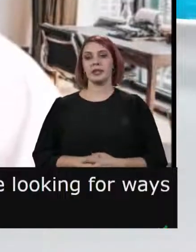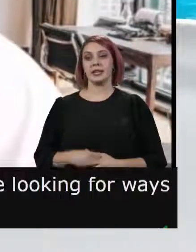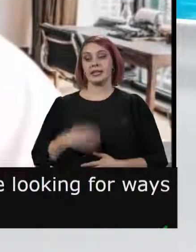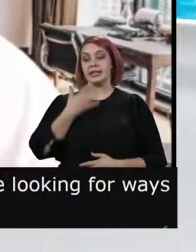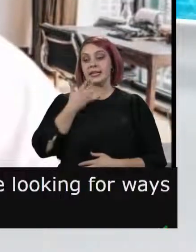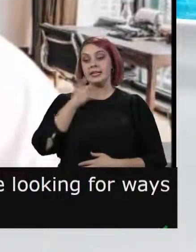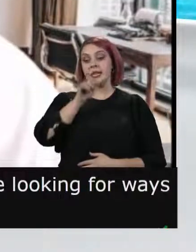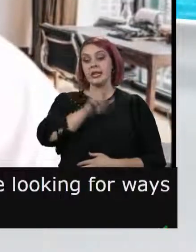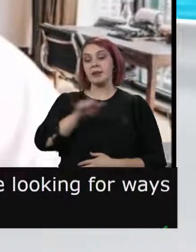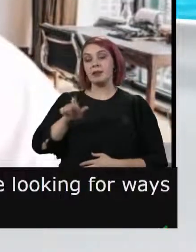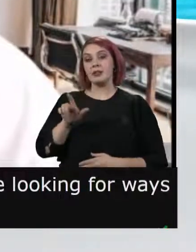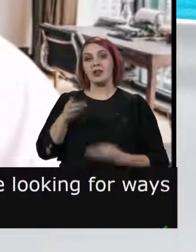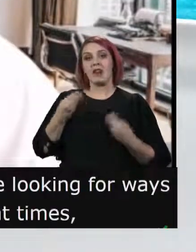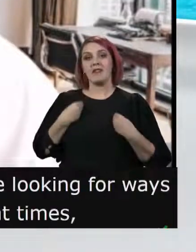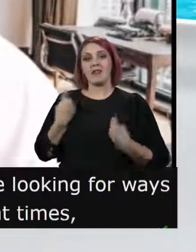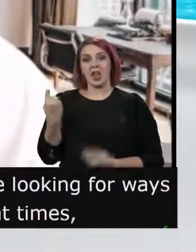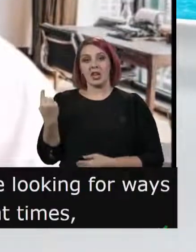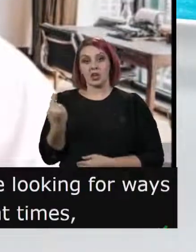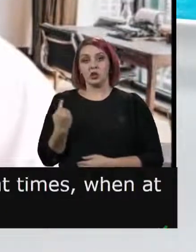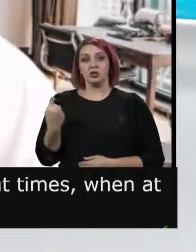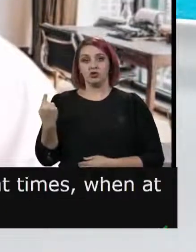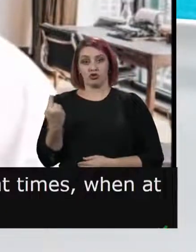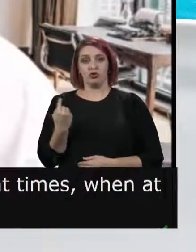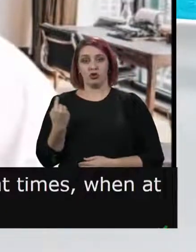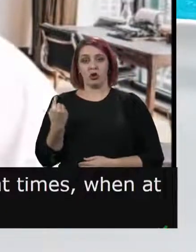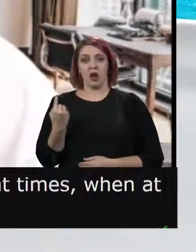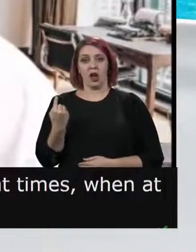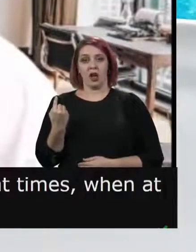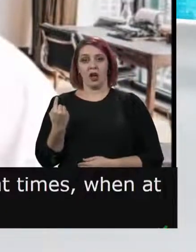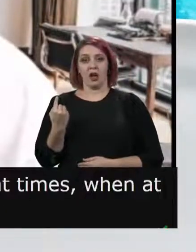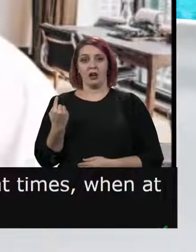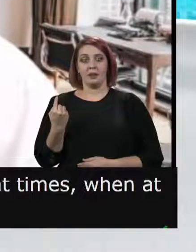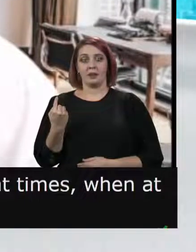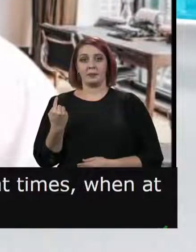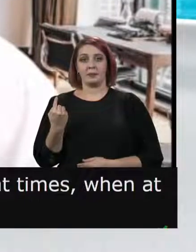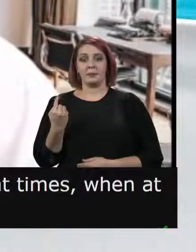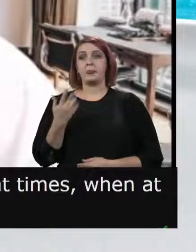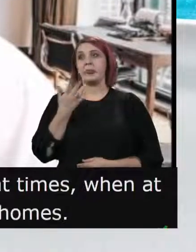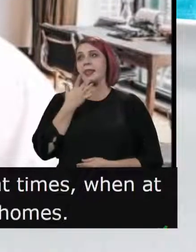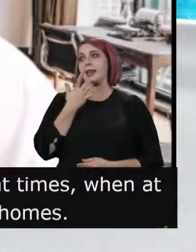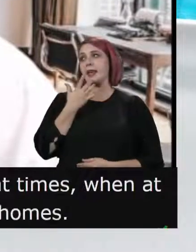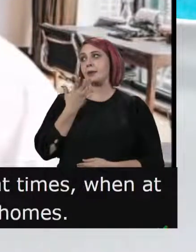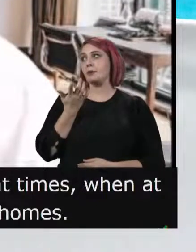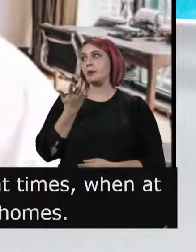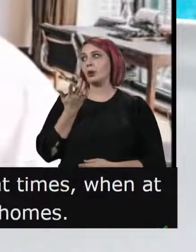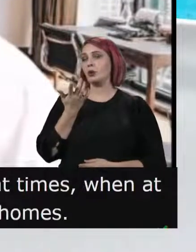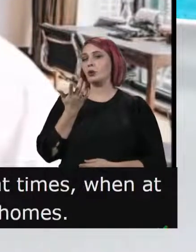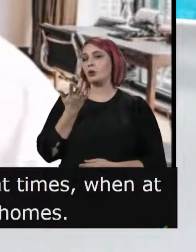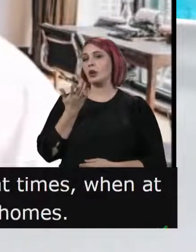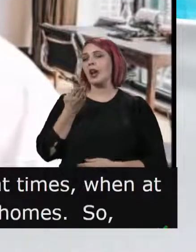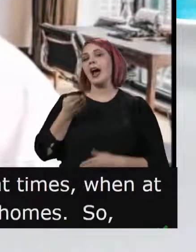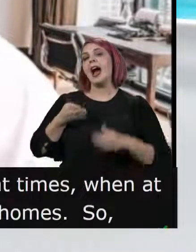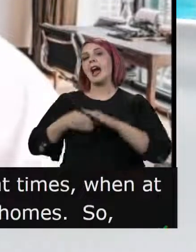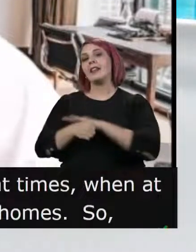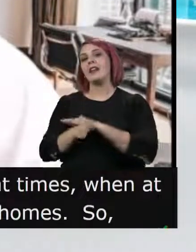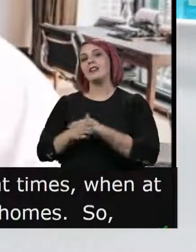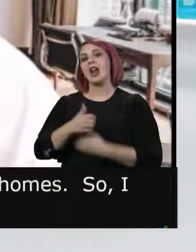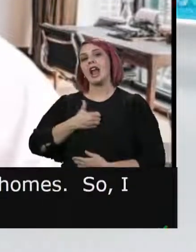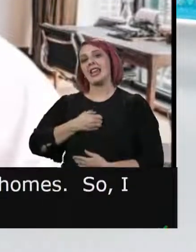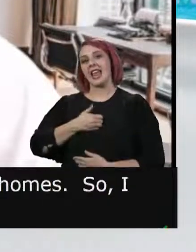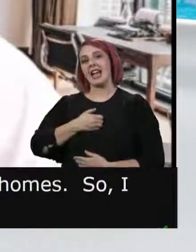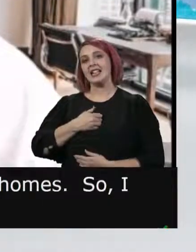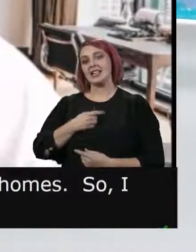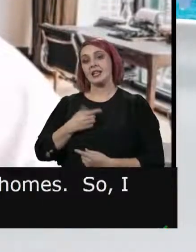at other times they might have had to go into care homes. So I think the wider we see those new and emerging technologies